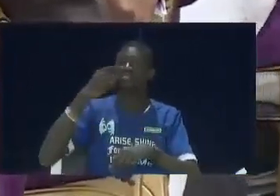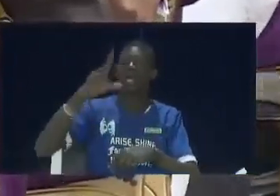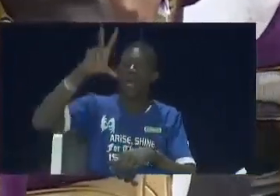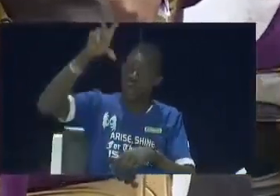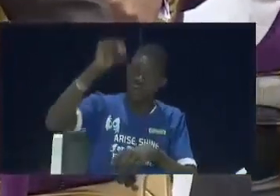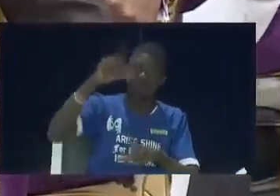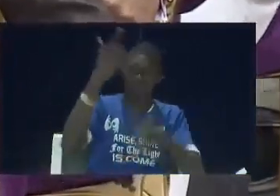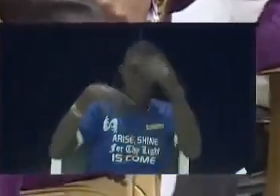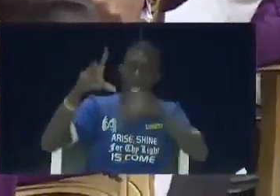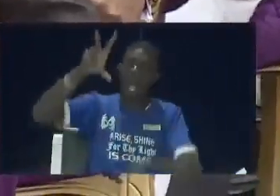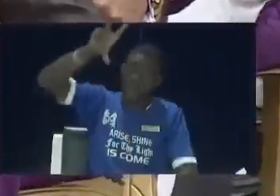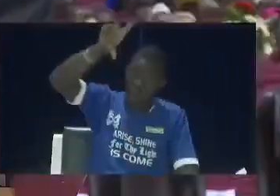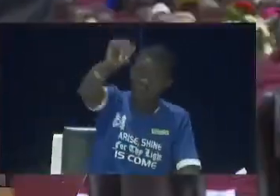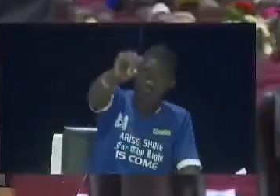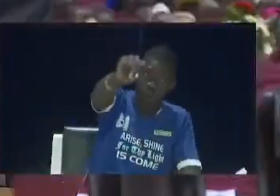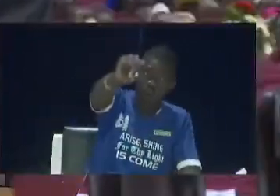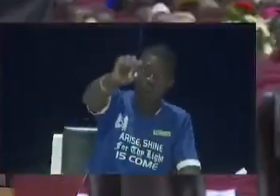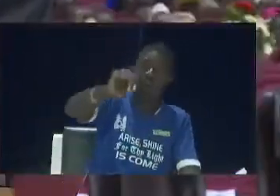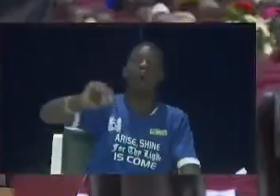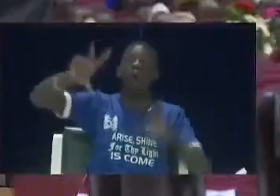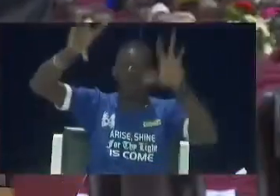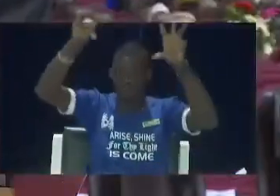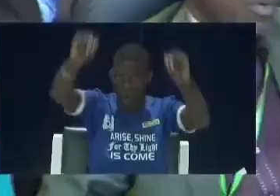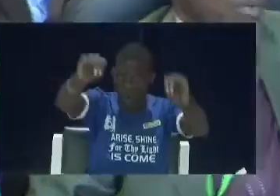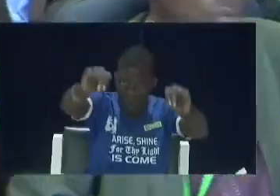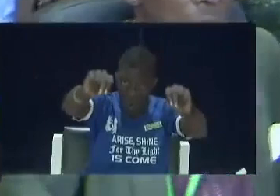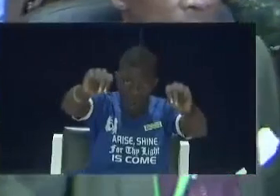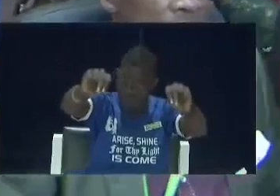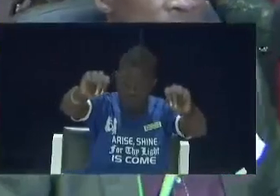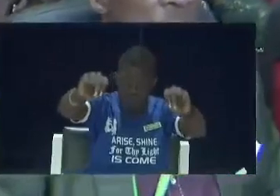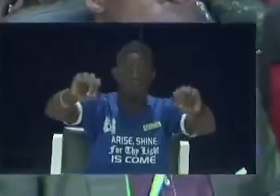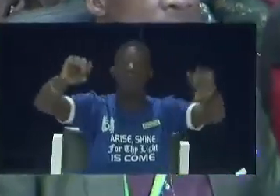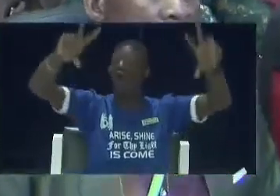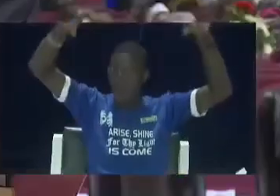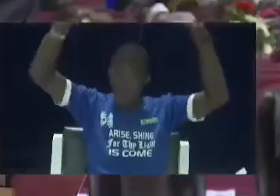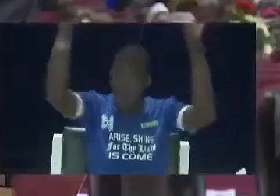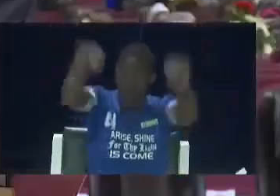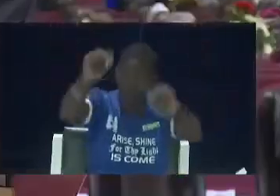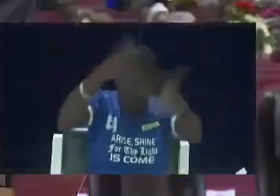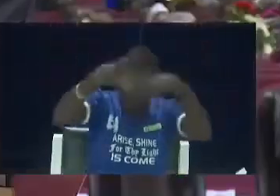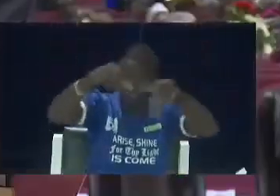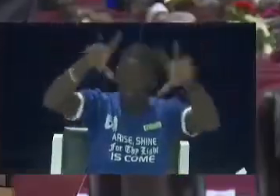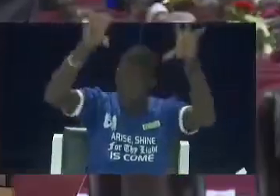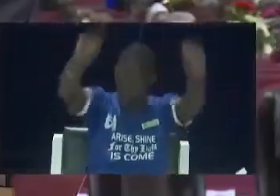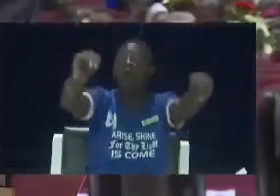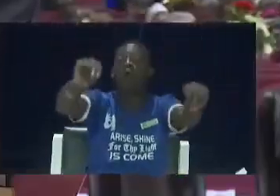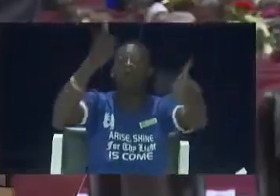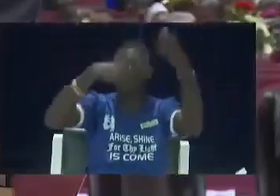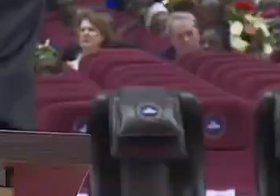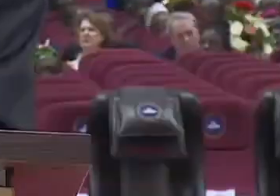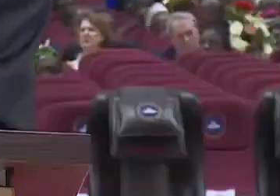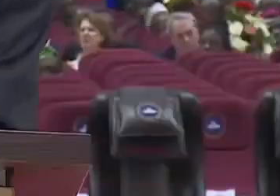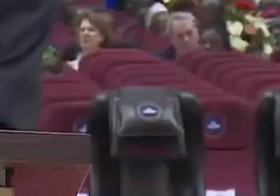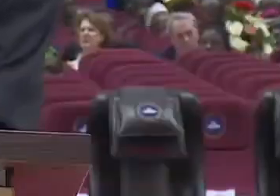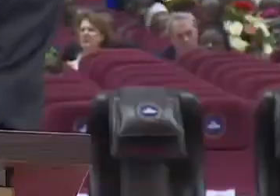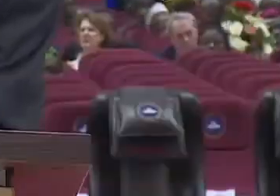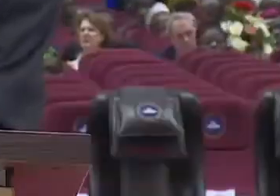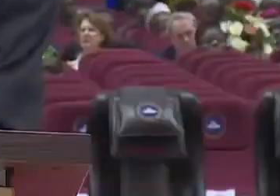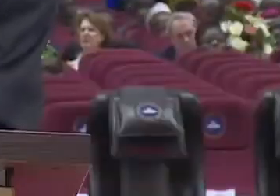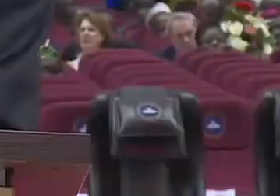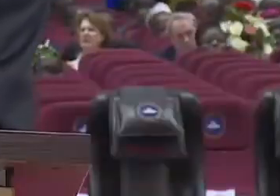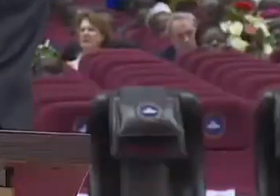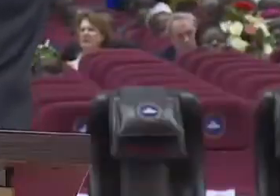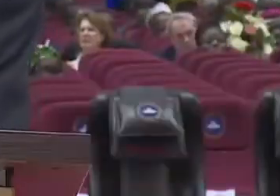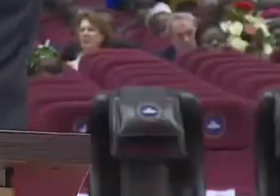say no. Say louder. Say like a warrior. Because